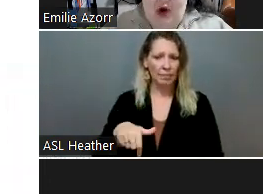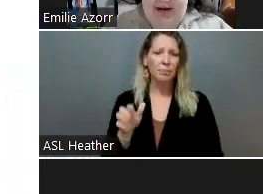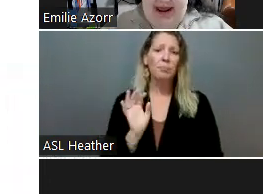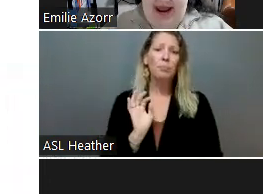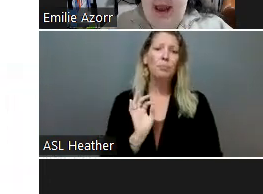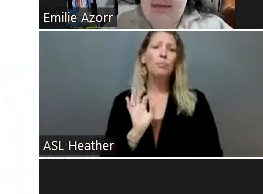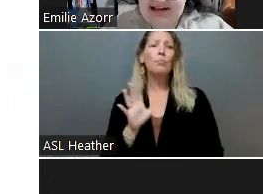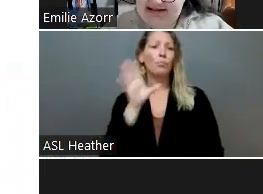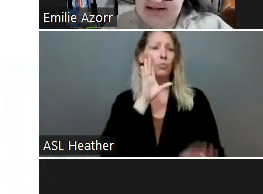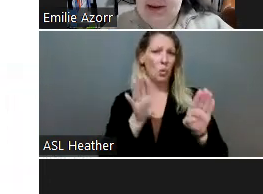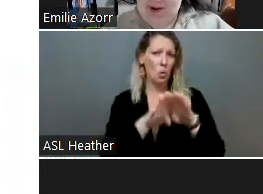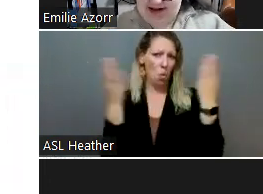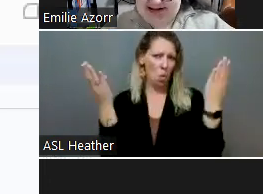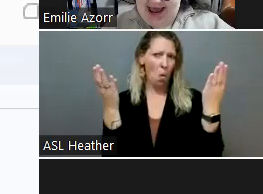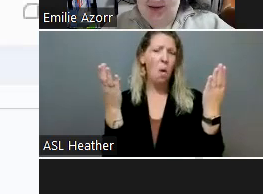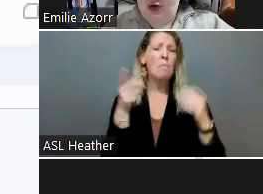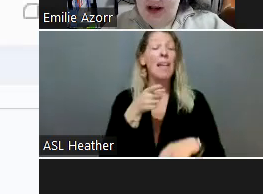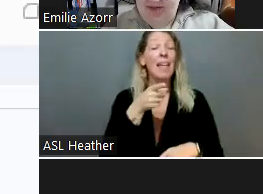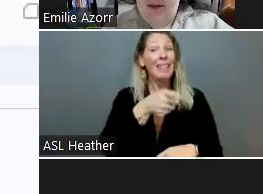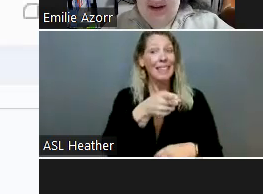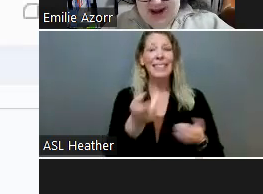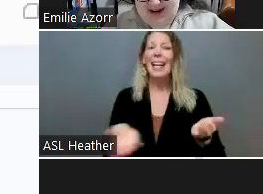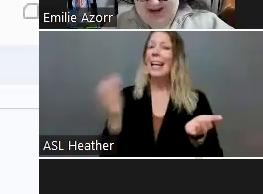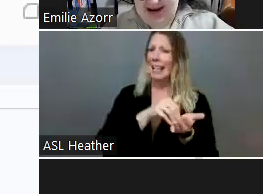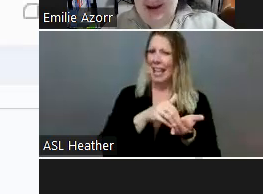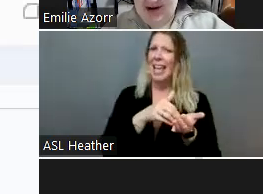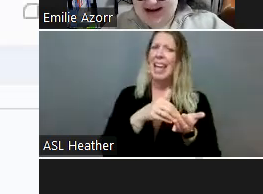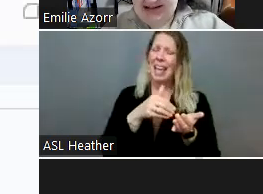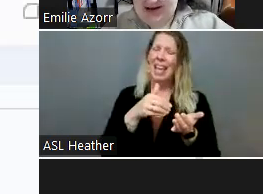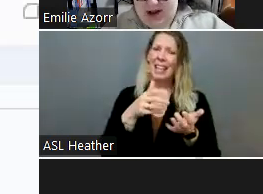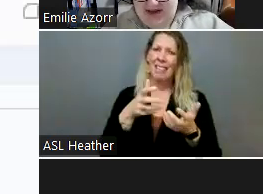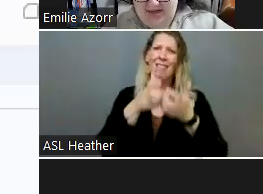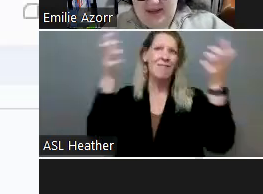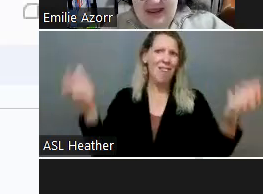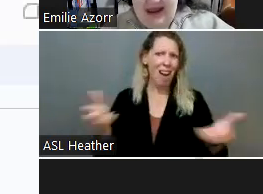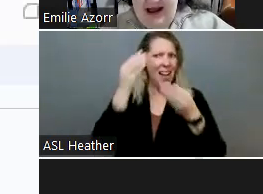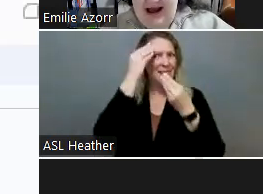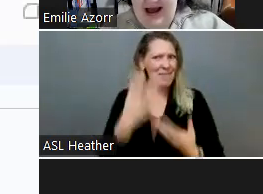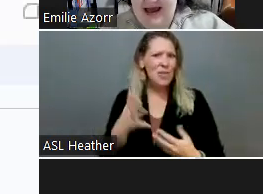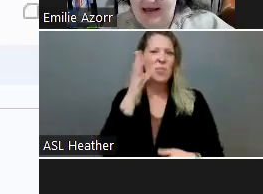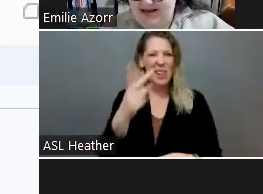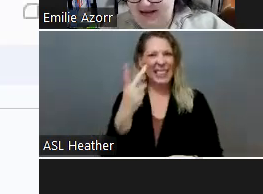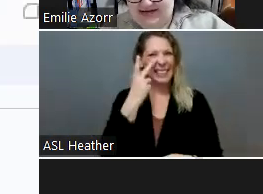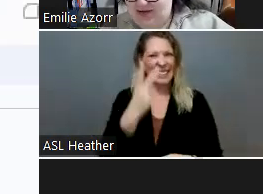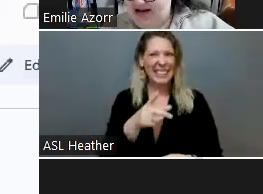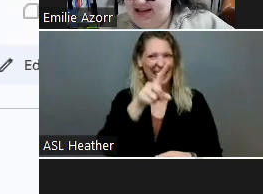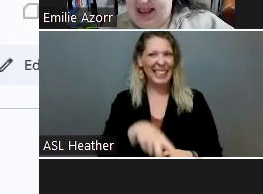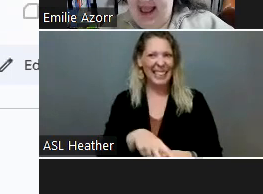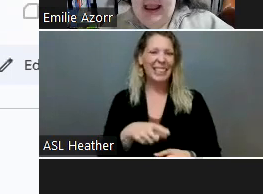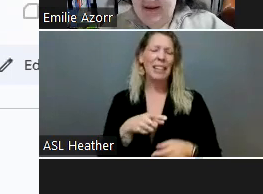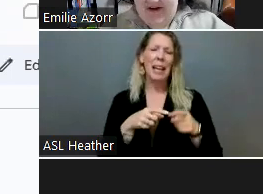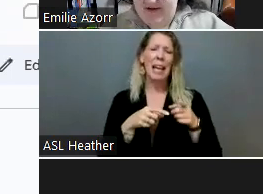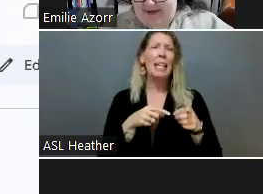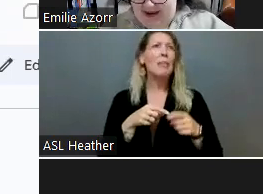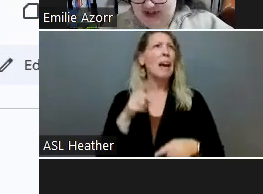I'm going to open it, and this is, once again, a pretty beefy document, and you're going to see why. I think this one is